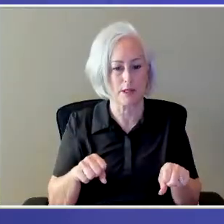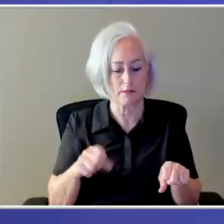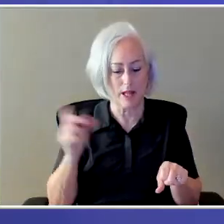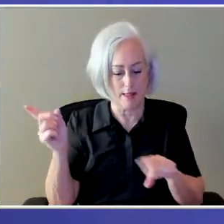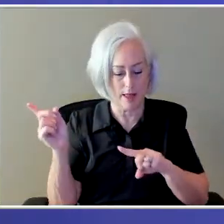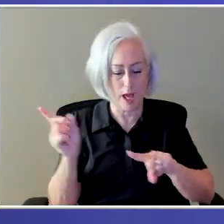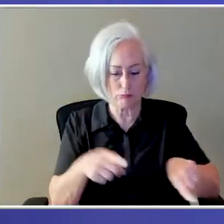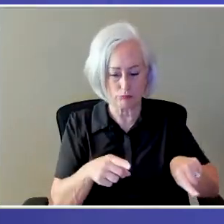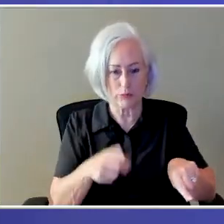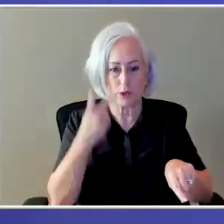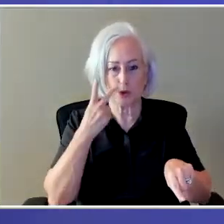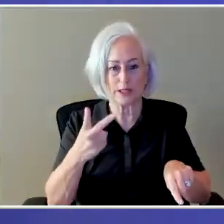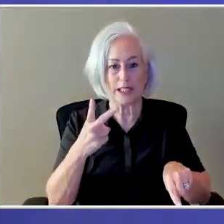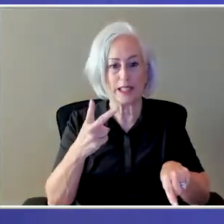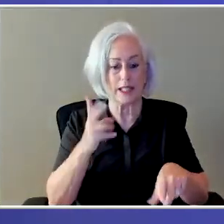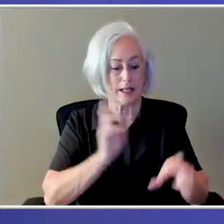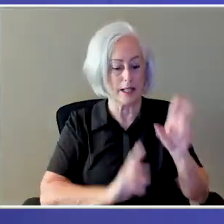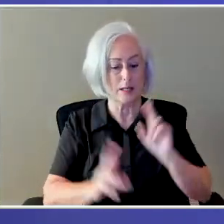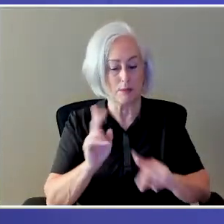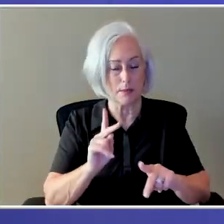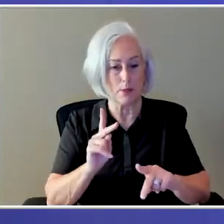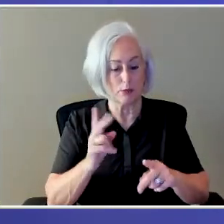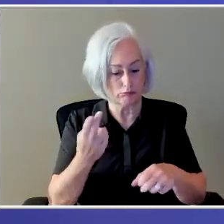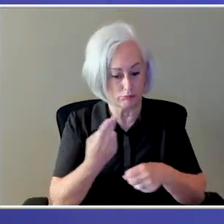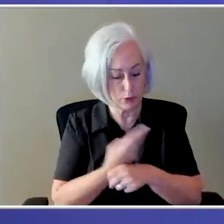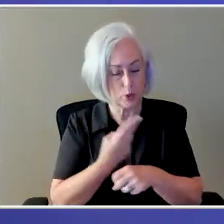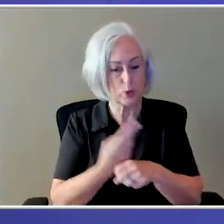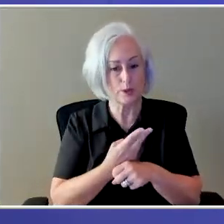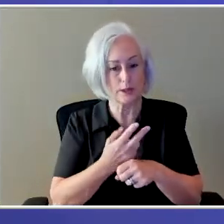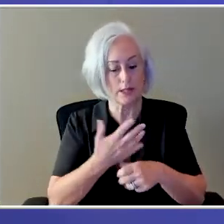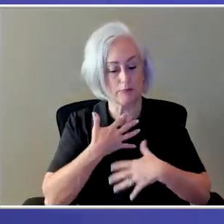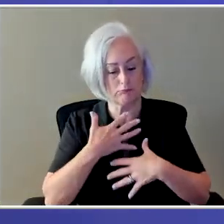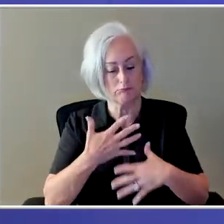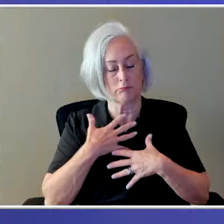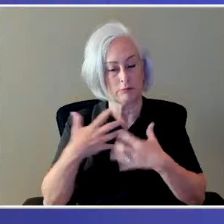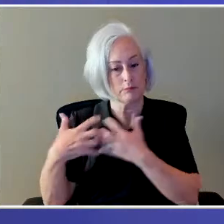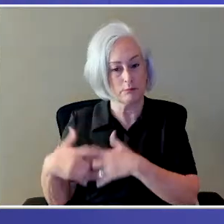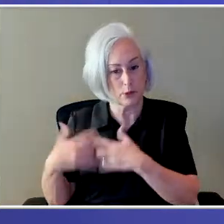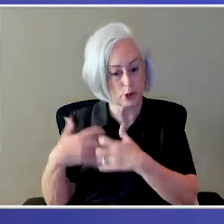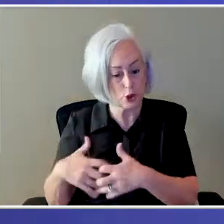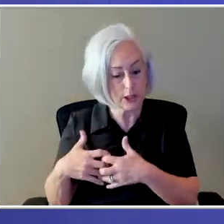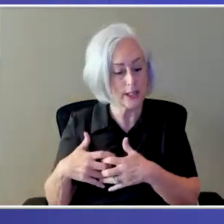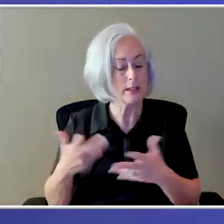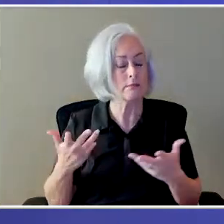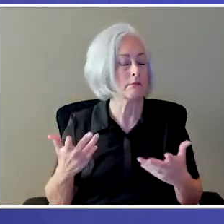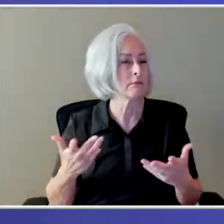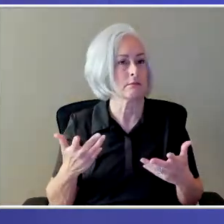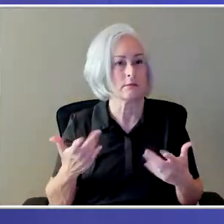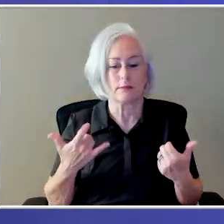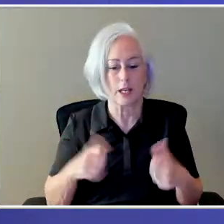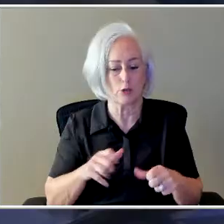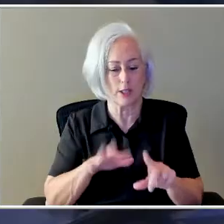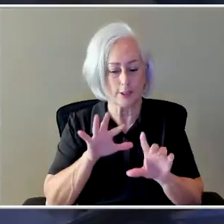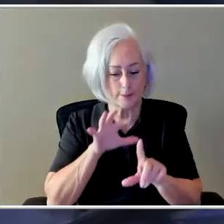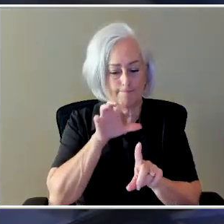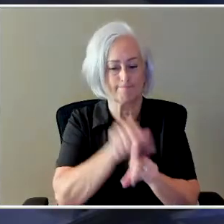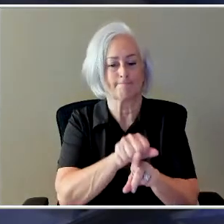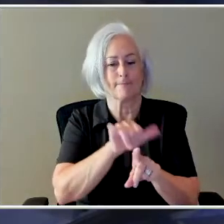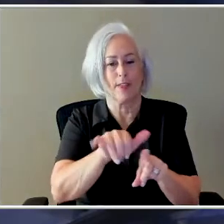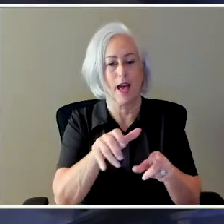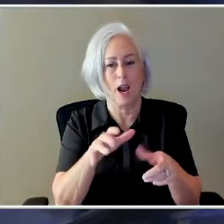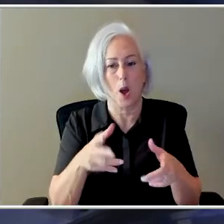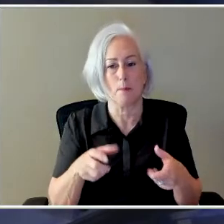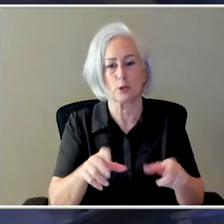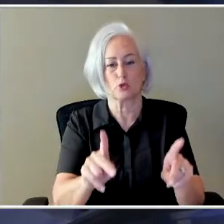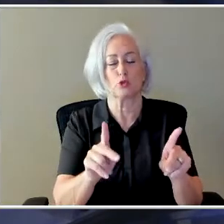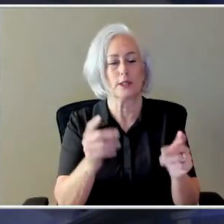the ventilator. They've really just tried to get on top of it as quickly as possible. Valerie, what